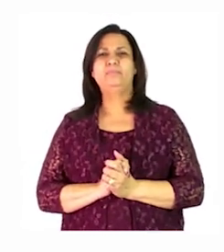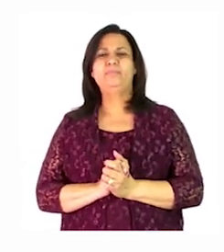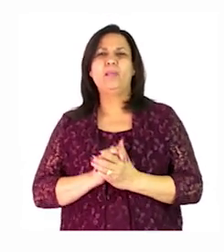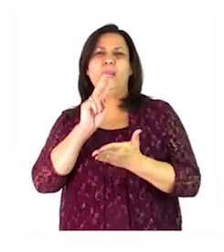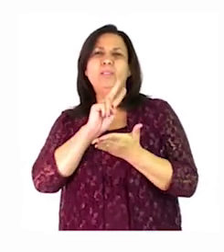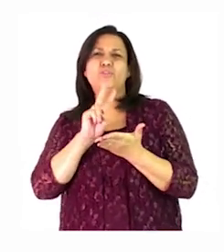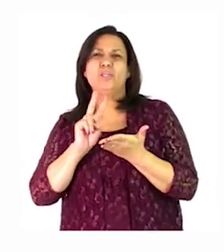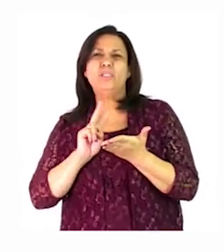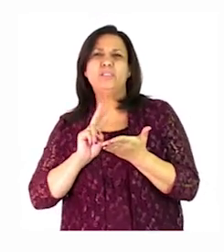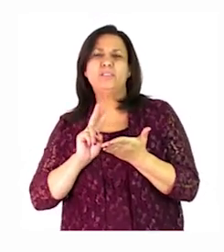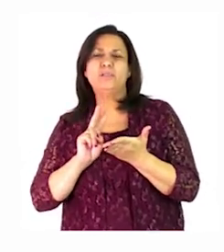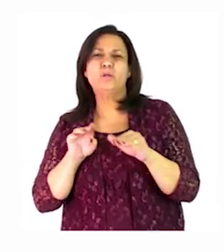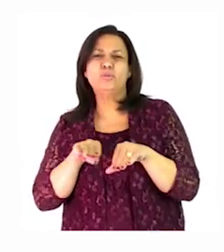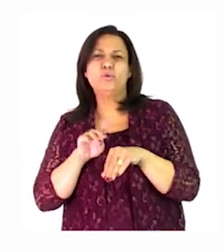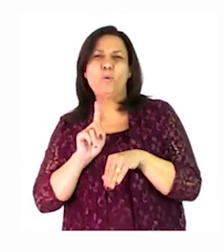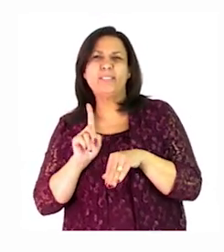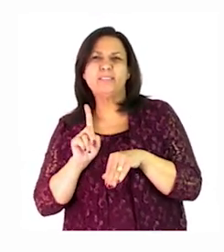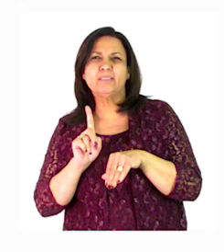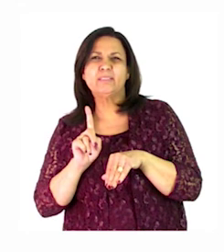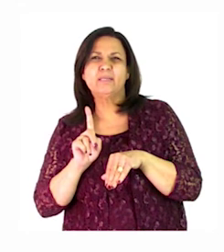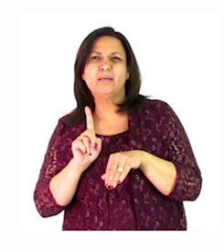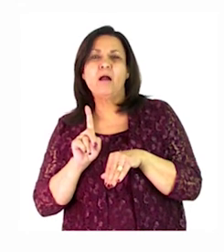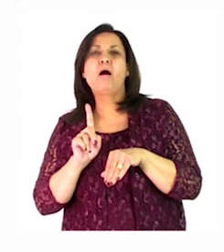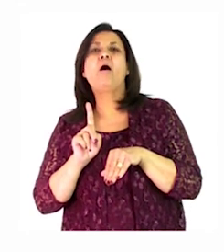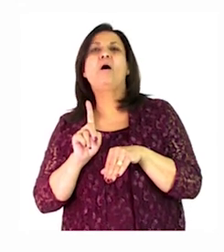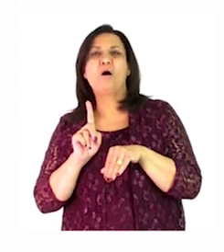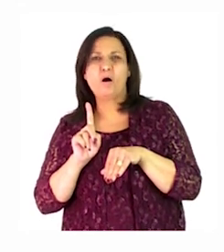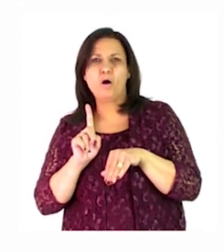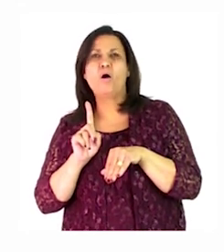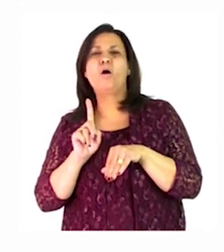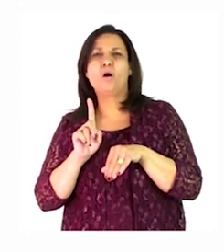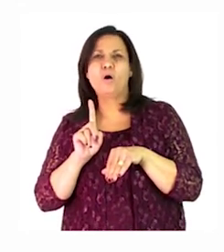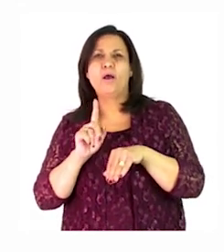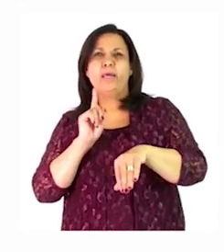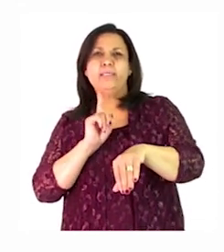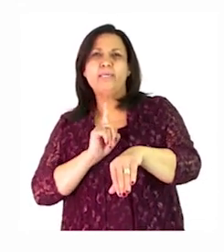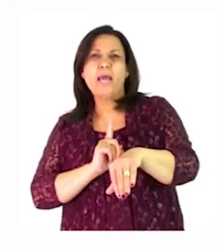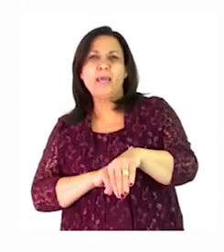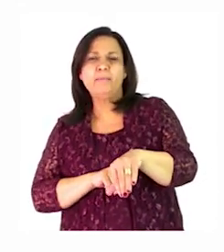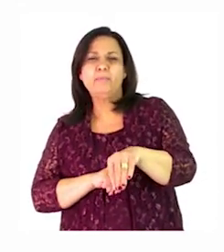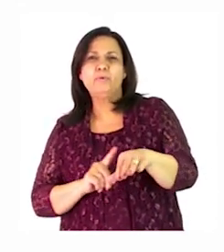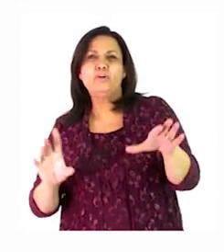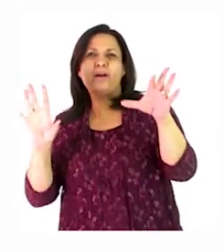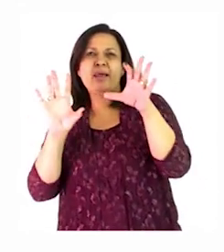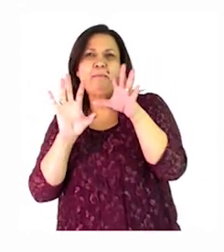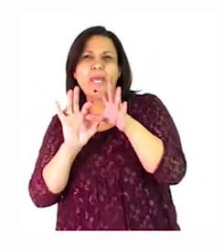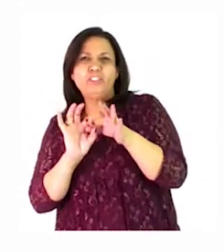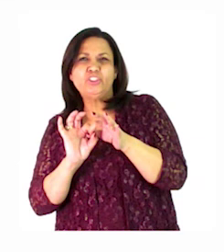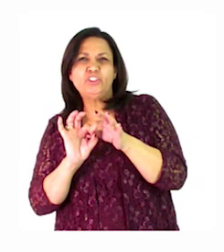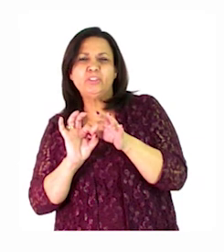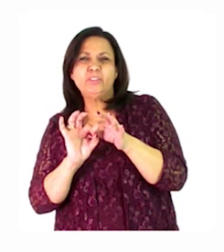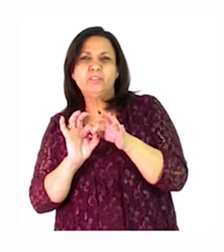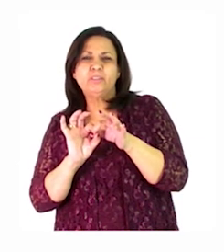On page 18, it says, time to find the match.